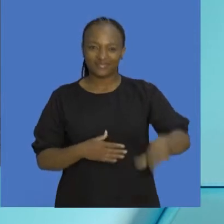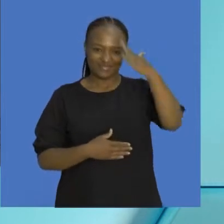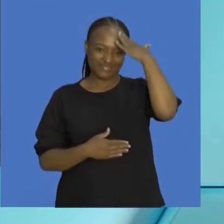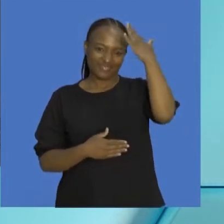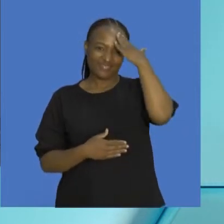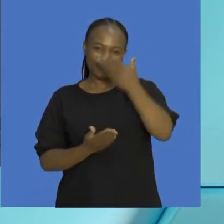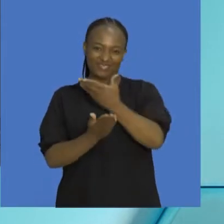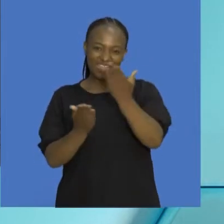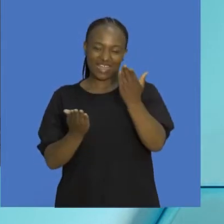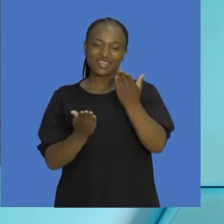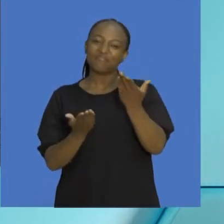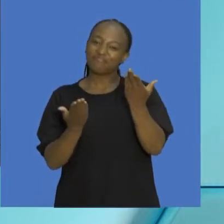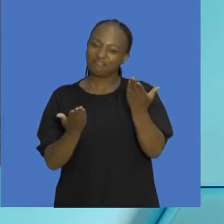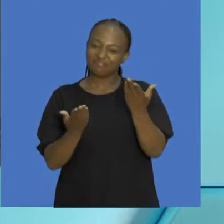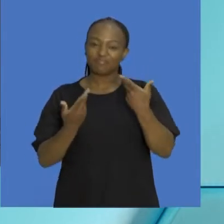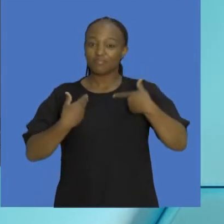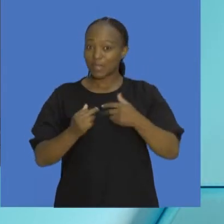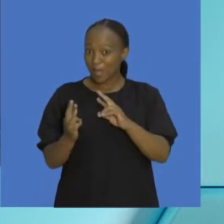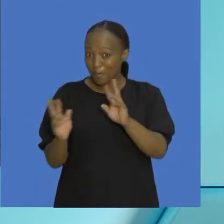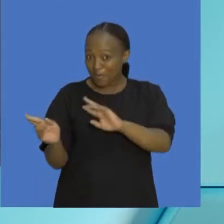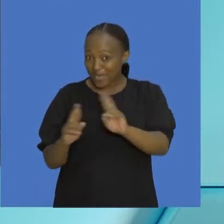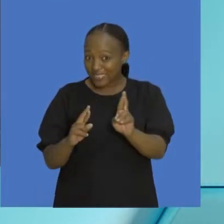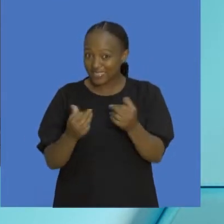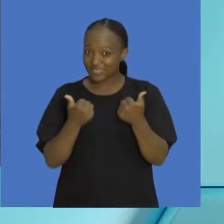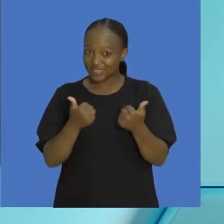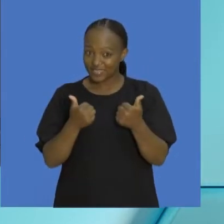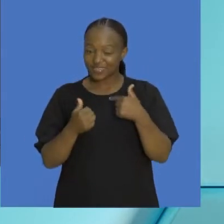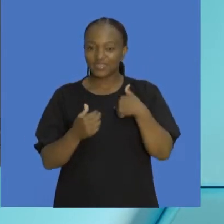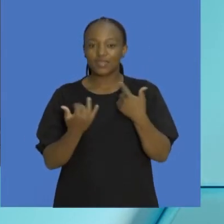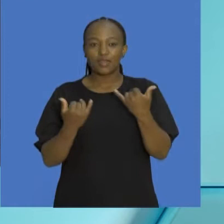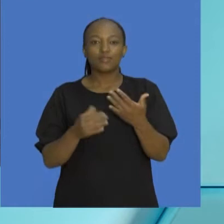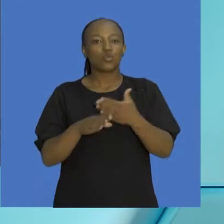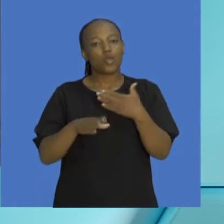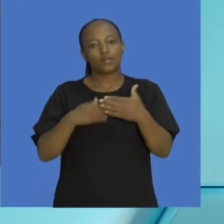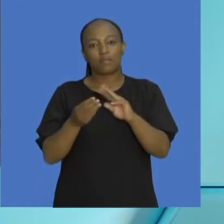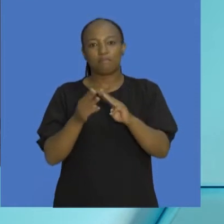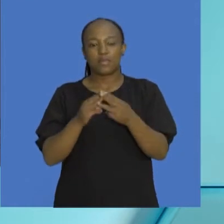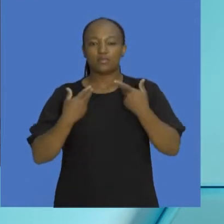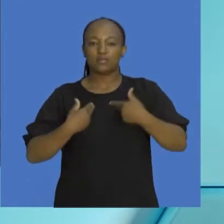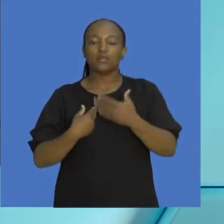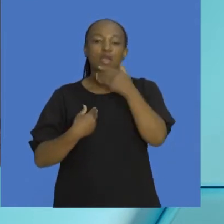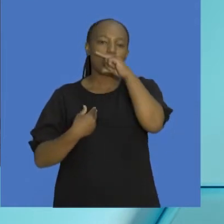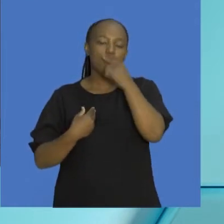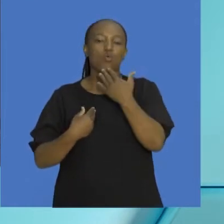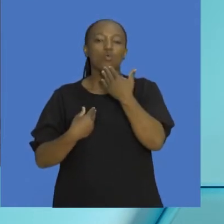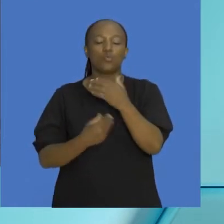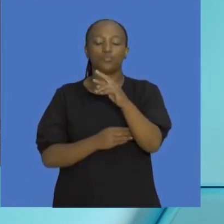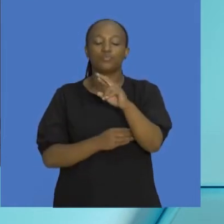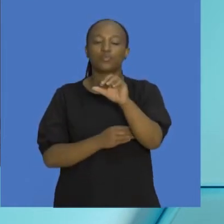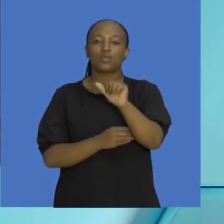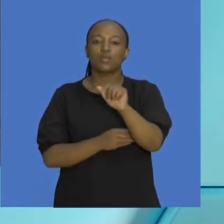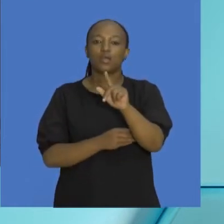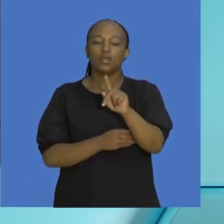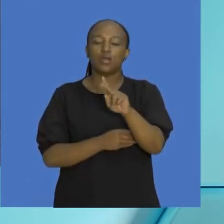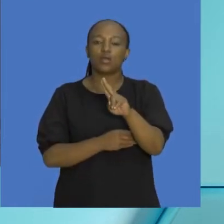Hi guys out there, hope you're ready today to work on maths. Okay, my name is Rakubu. Today guys, we'll be